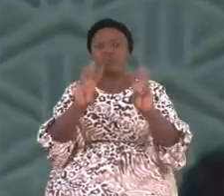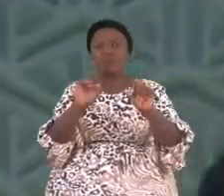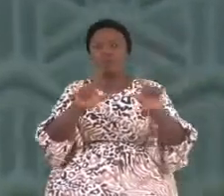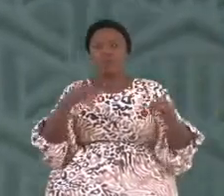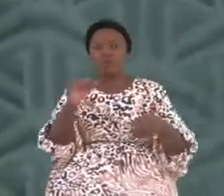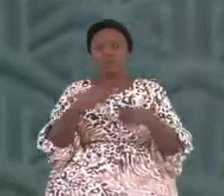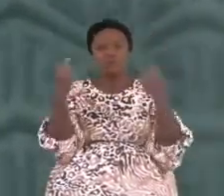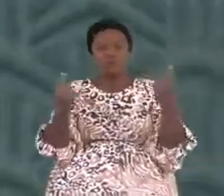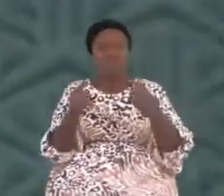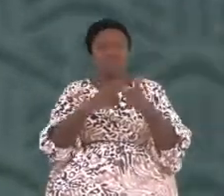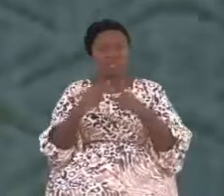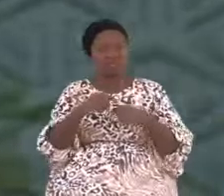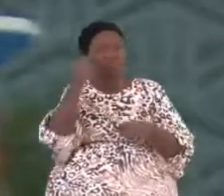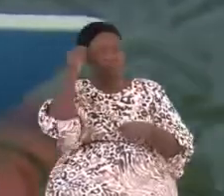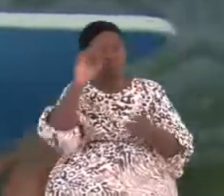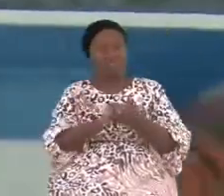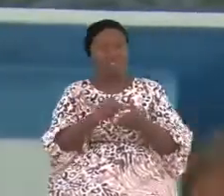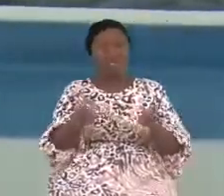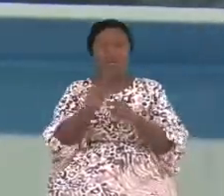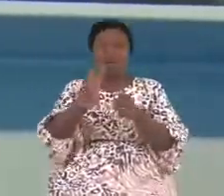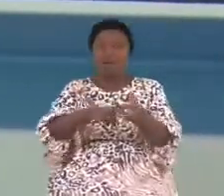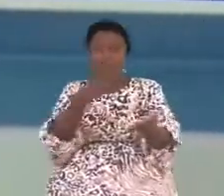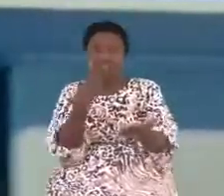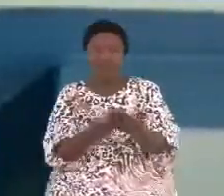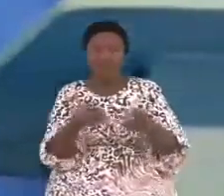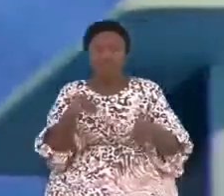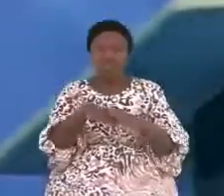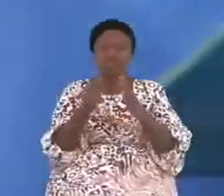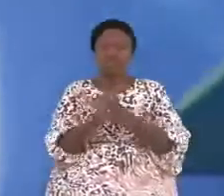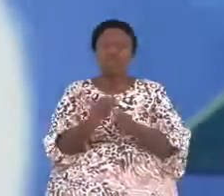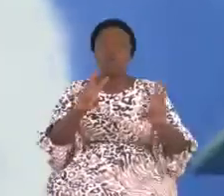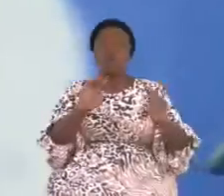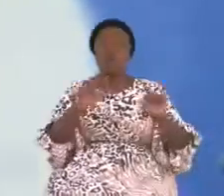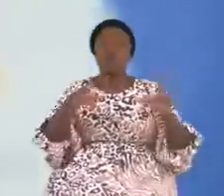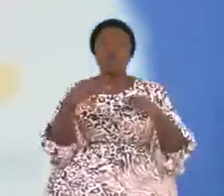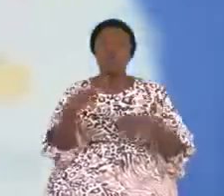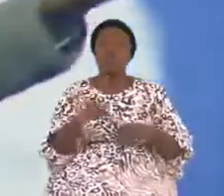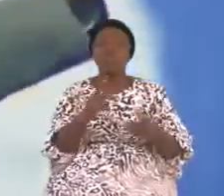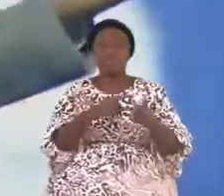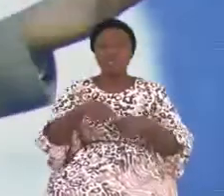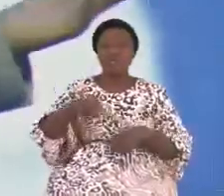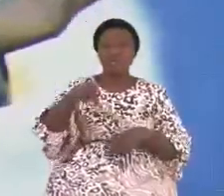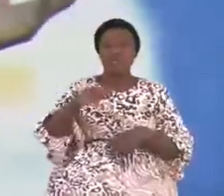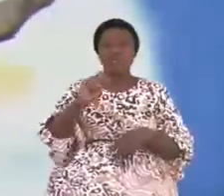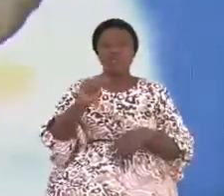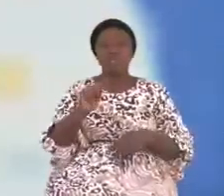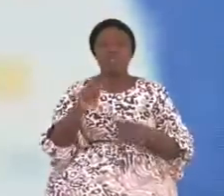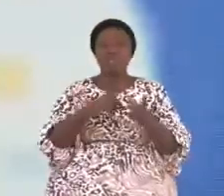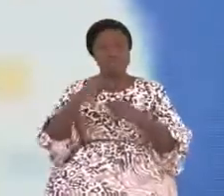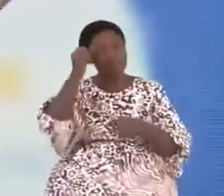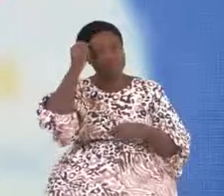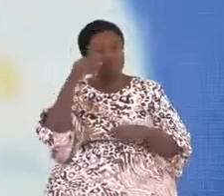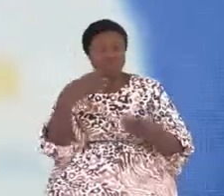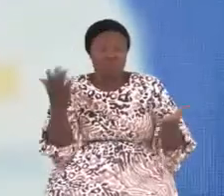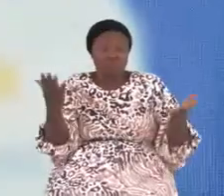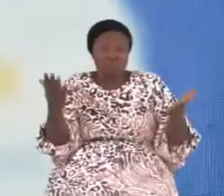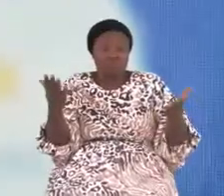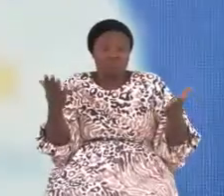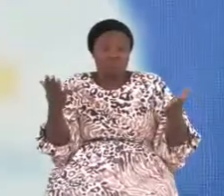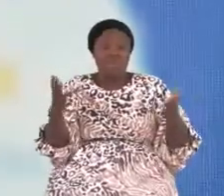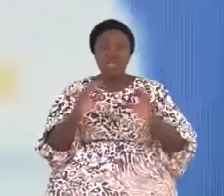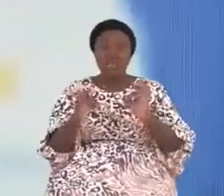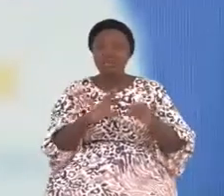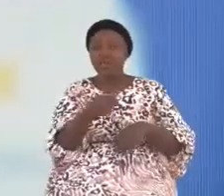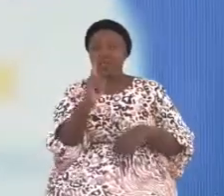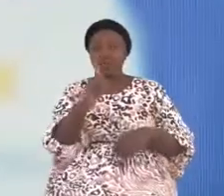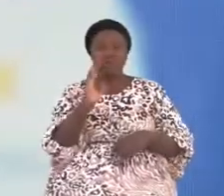think, as you are falling into the well, into the pit, you will think, well, if anybody